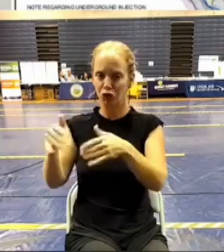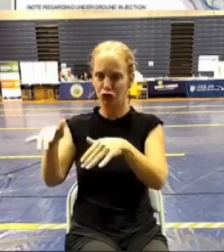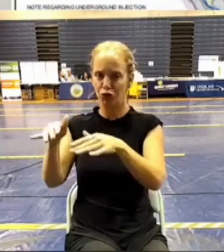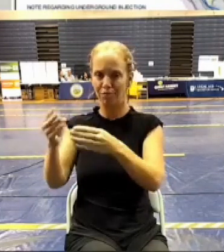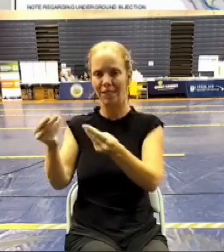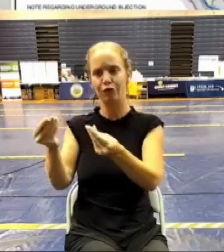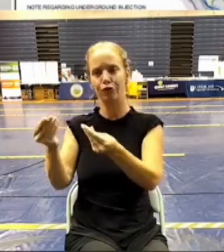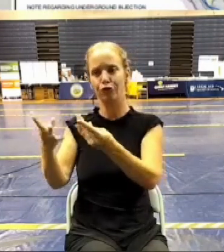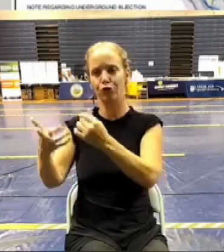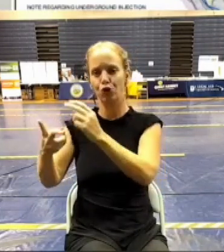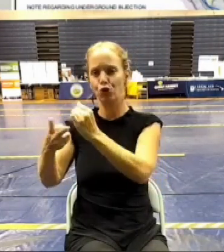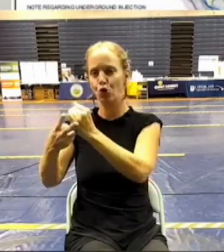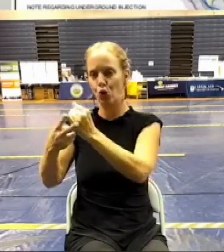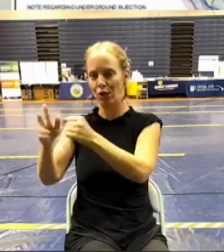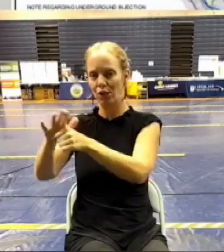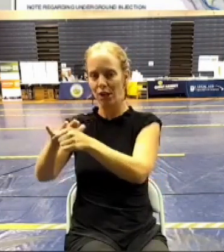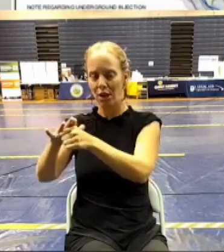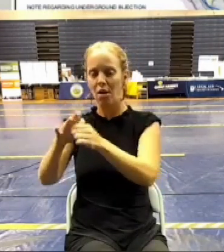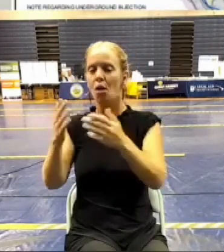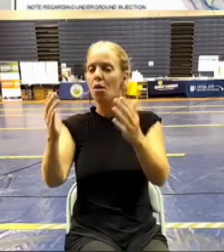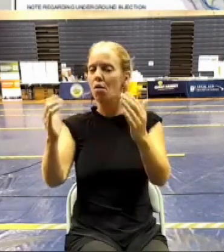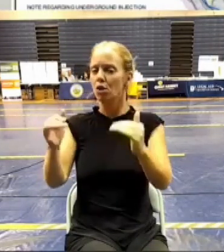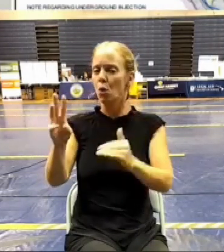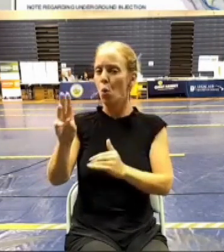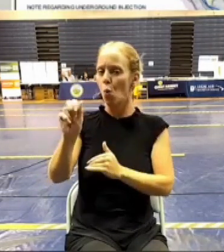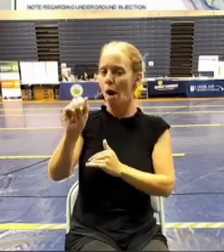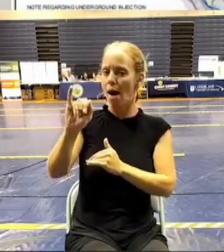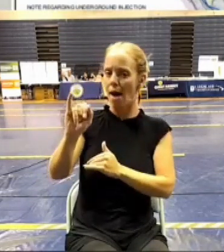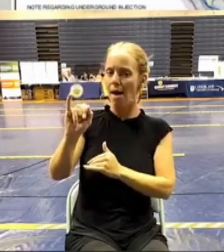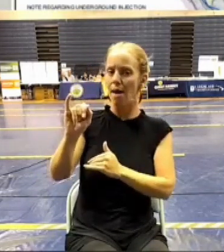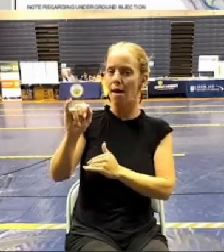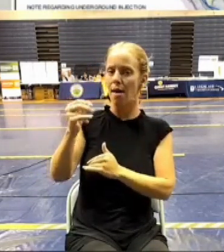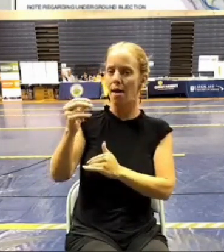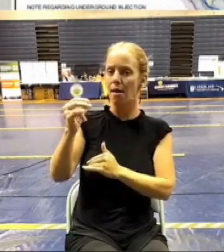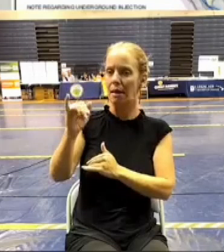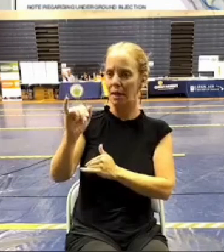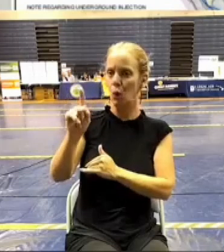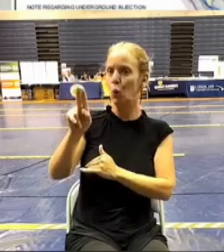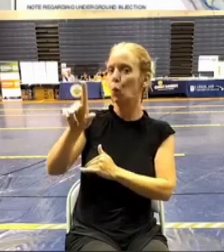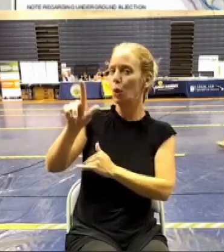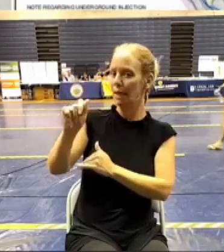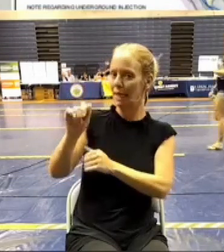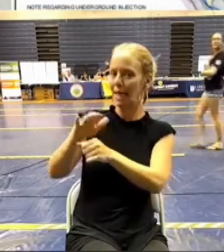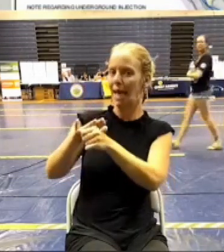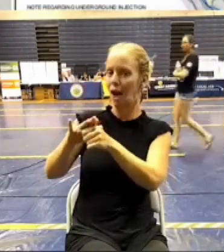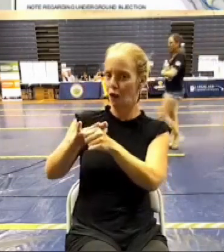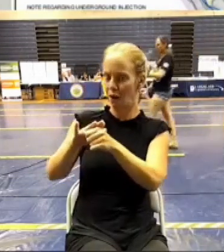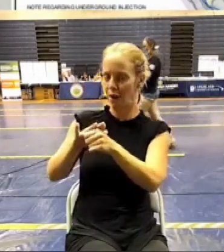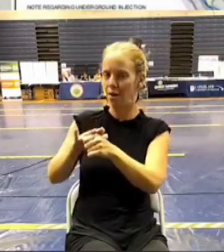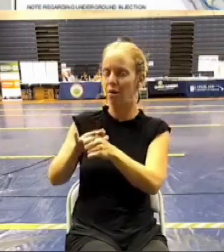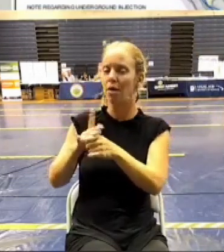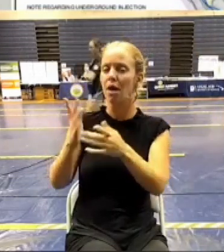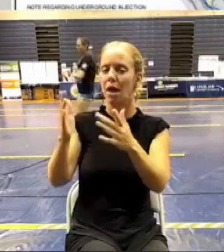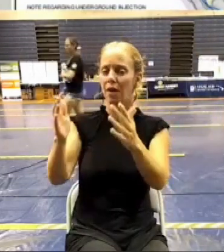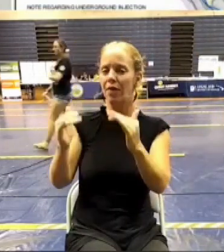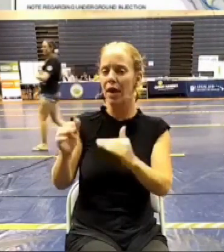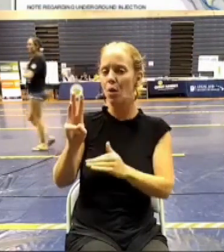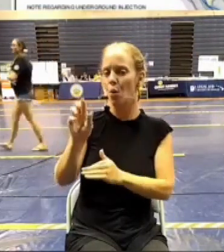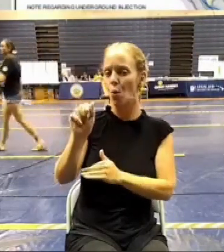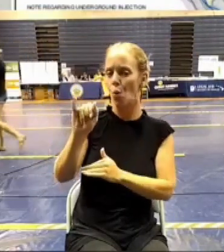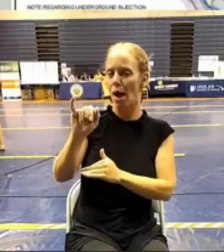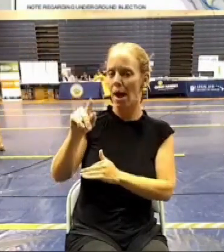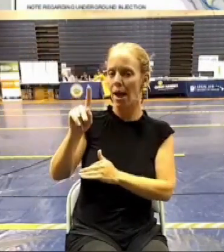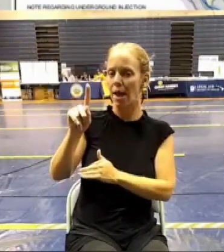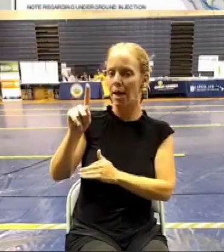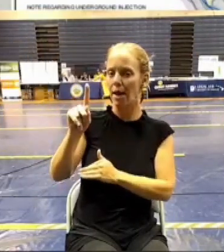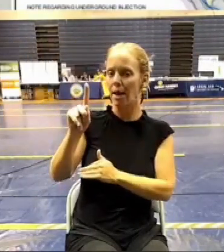the Wahikuli area, it's lands directly Mauka of the Wahikuli subdivision, and the Waikapu Quarry, which was one